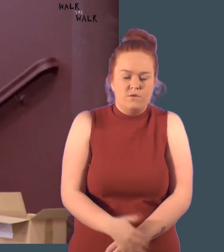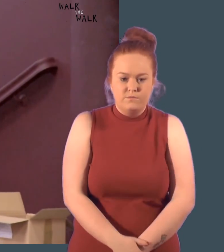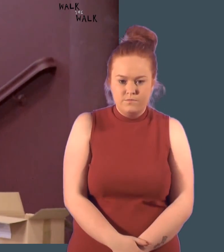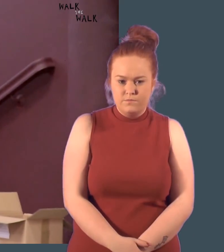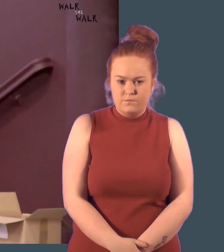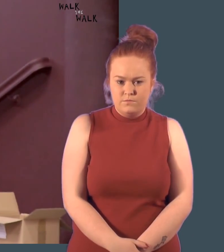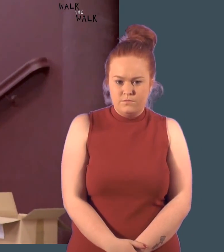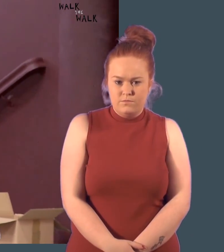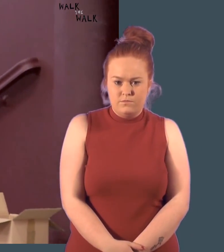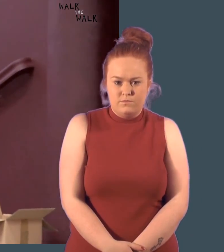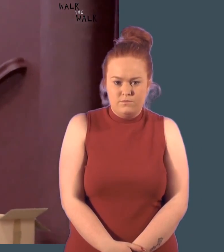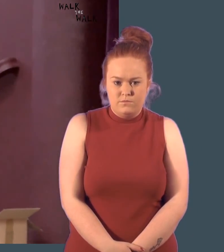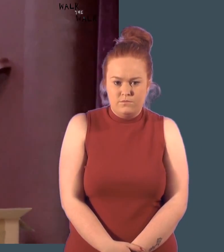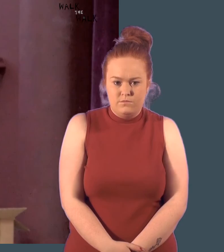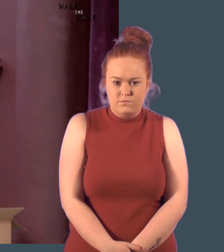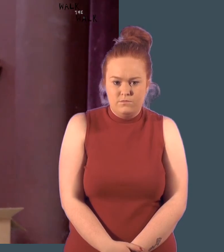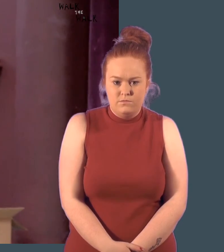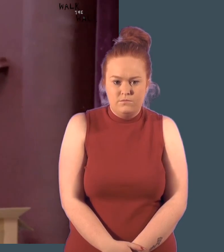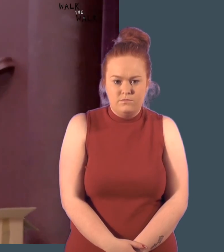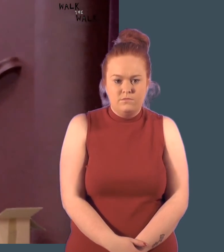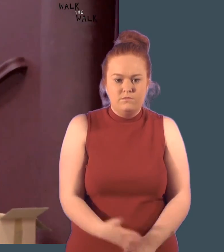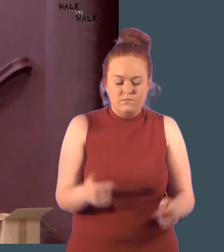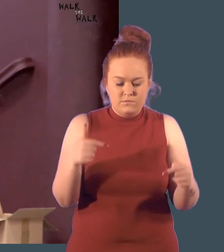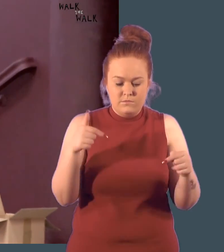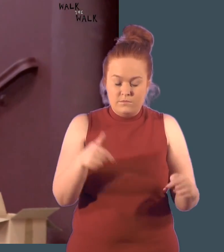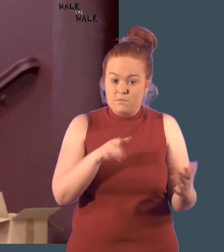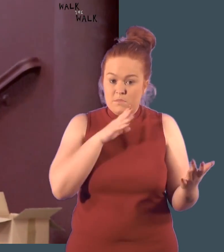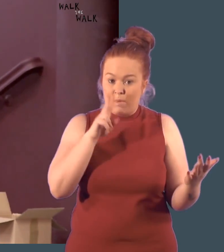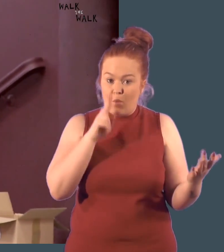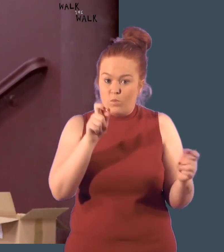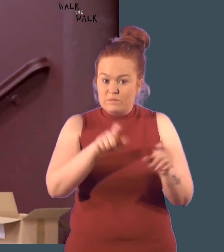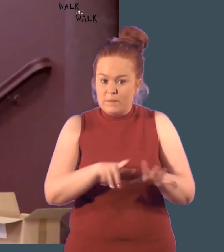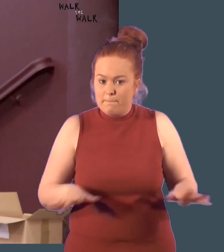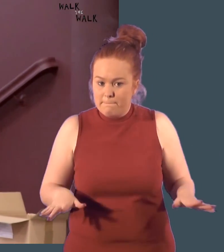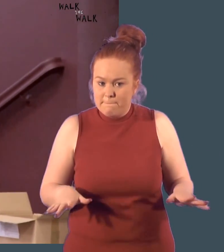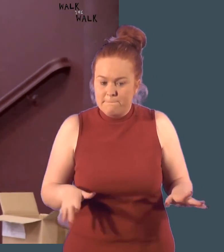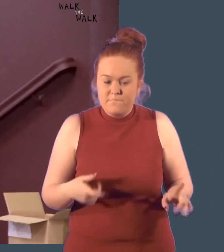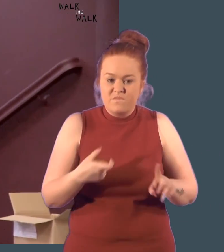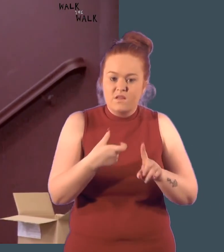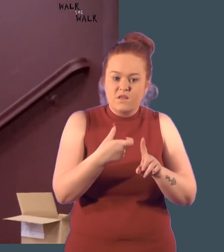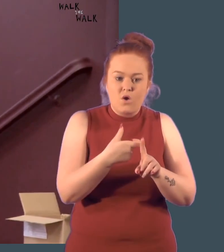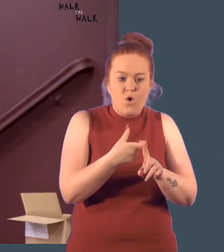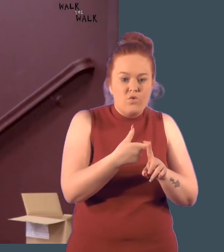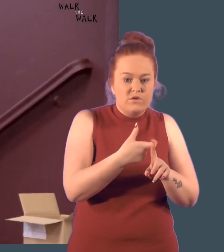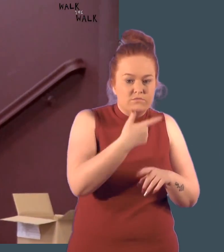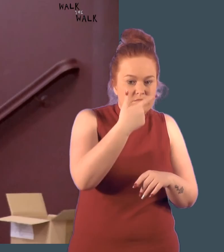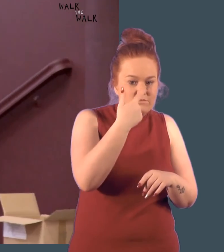I'm going to get you to do that now. This might look quite familiar. Corin, do you mind handing out the sheets for